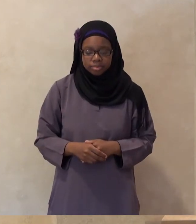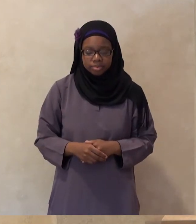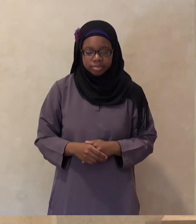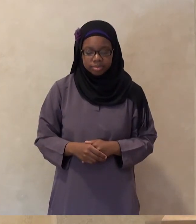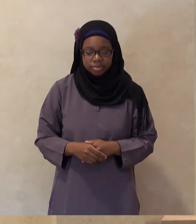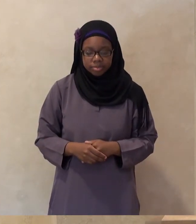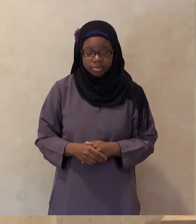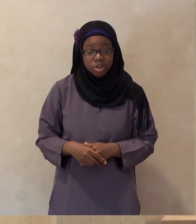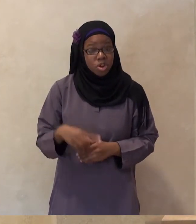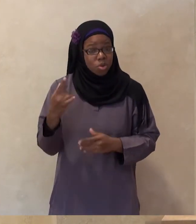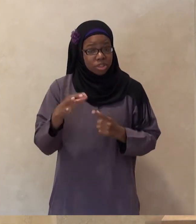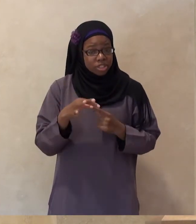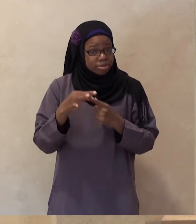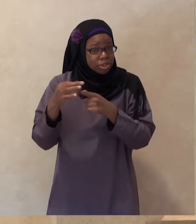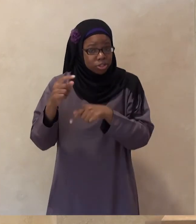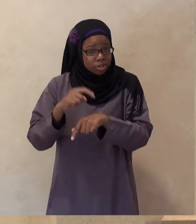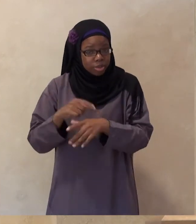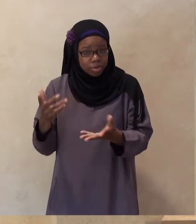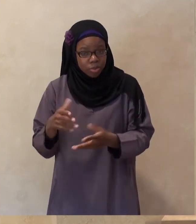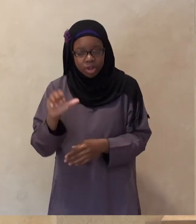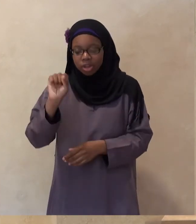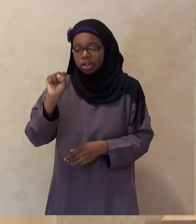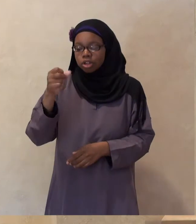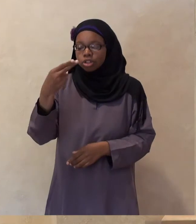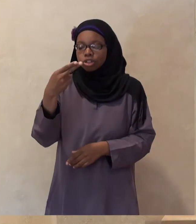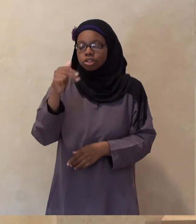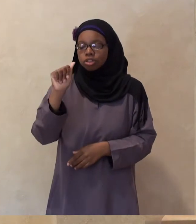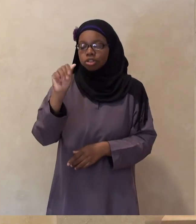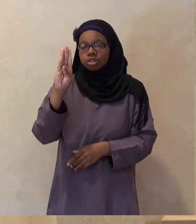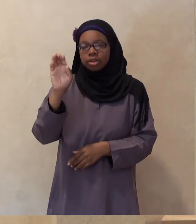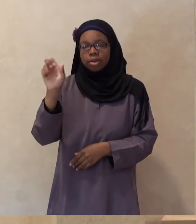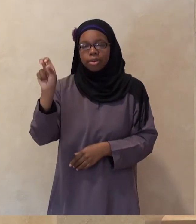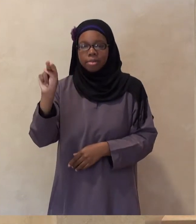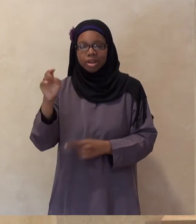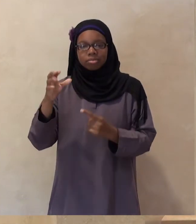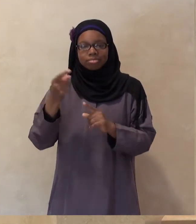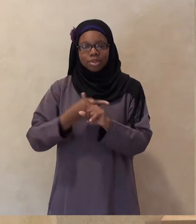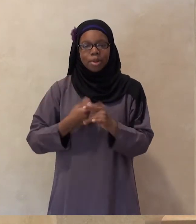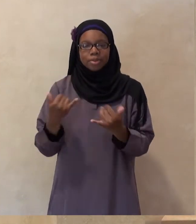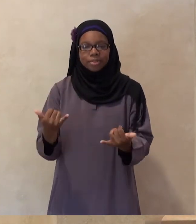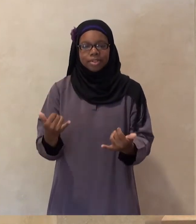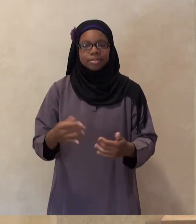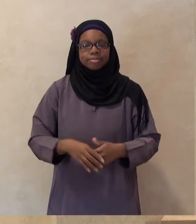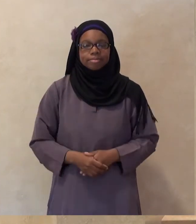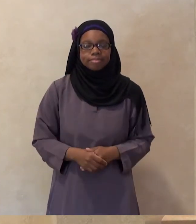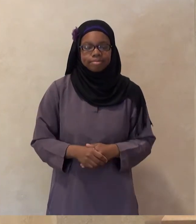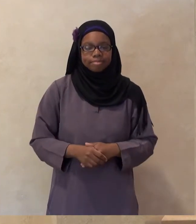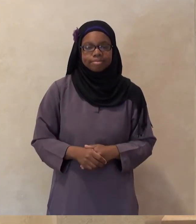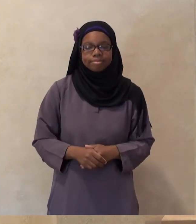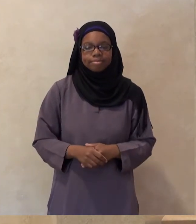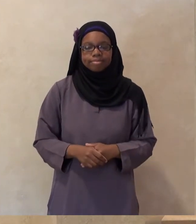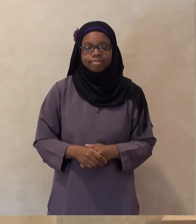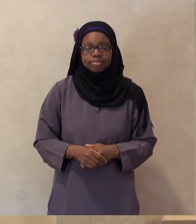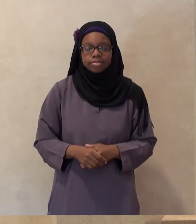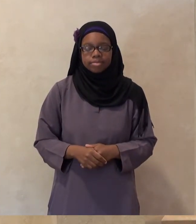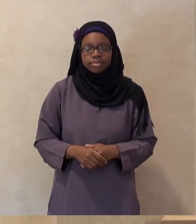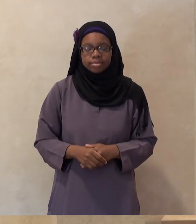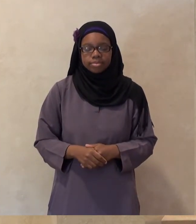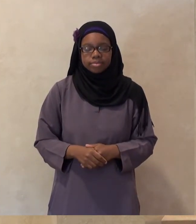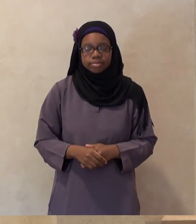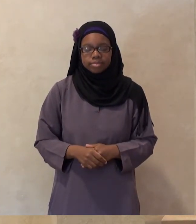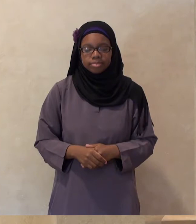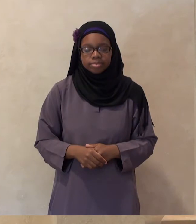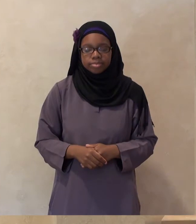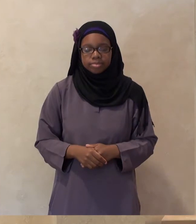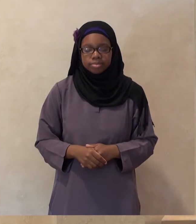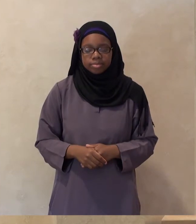of Shaban we are in. Today is the 7th of Shaban. This month is the month in which the Prophet